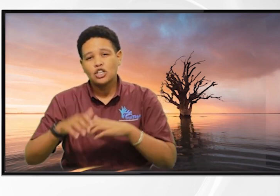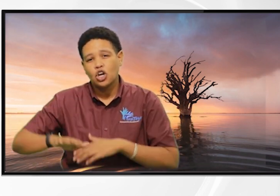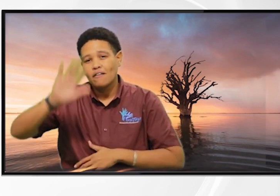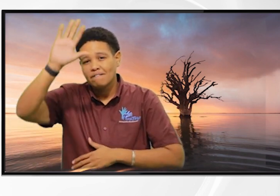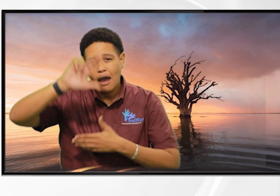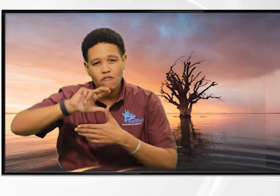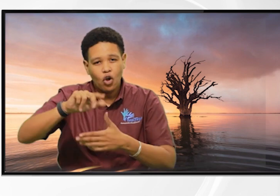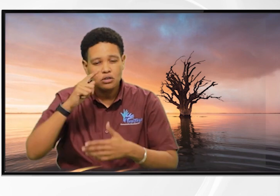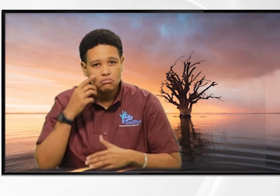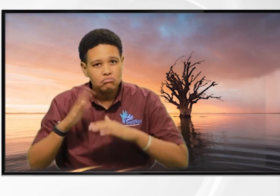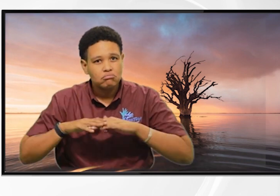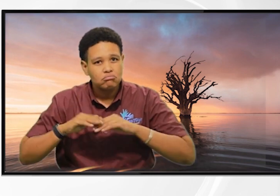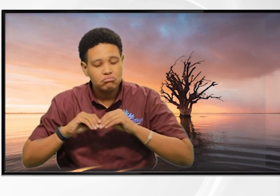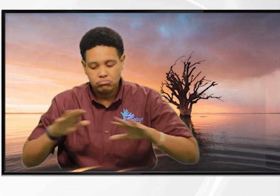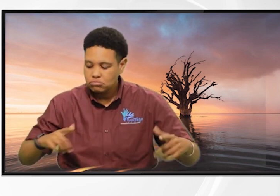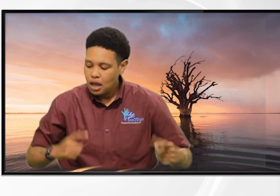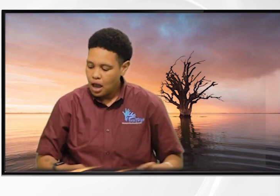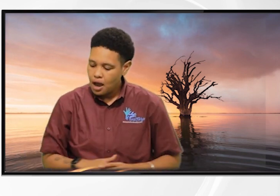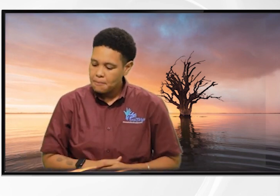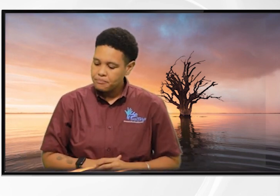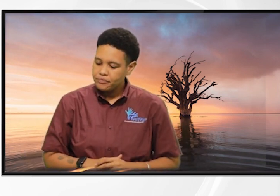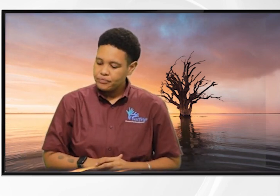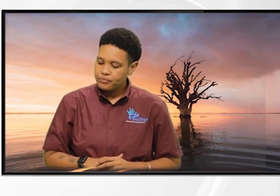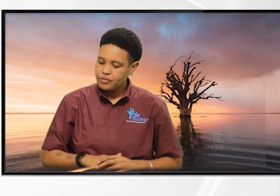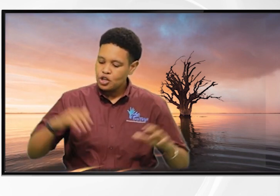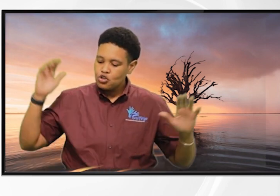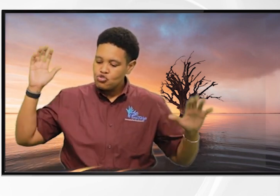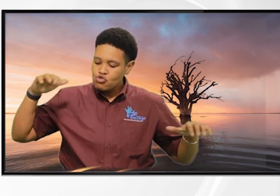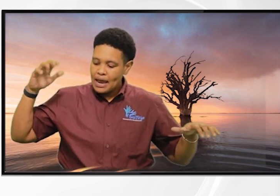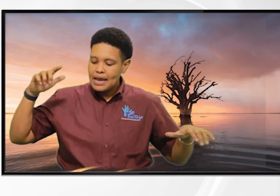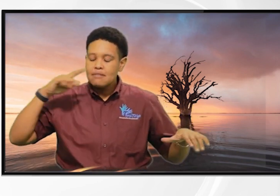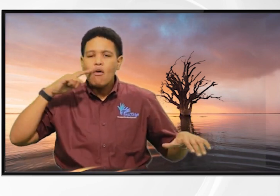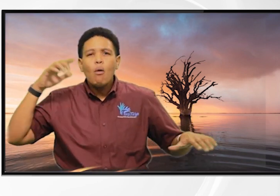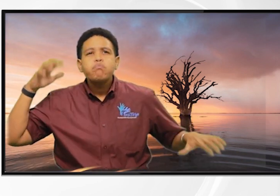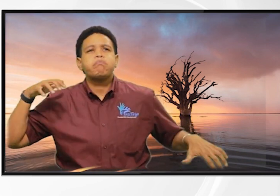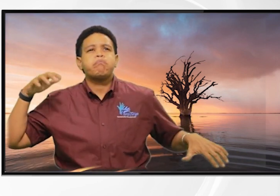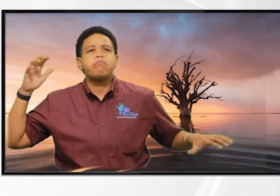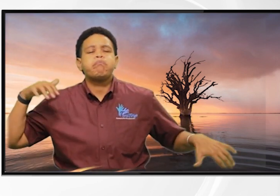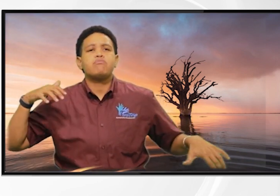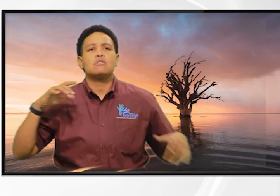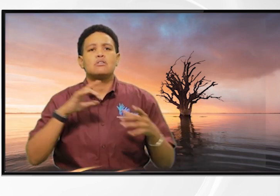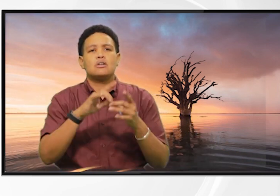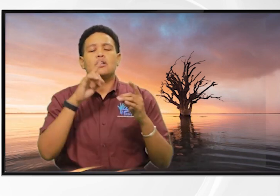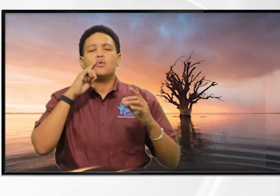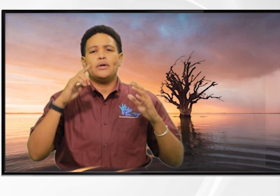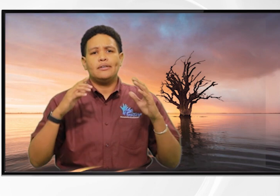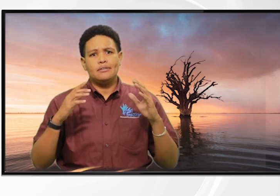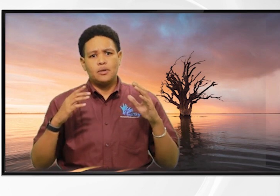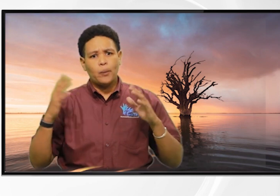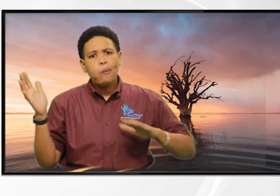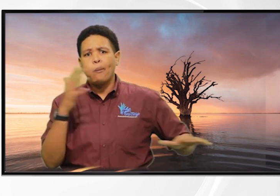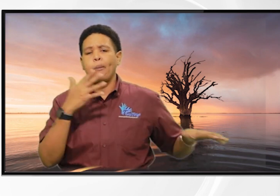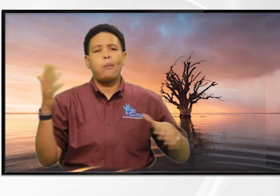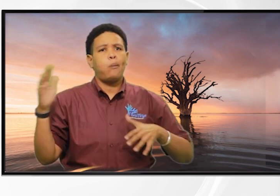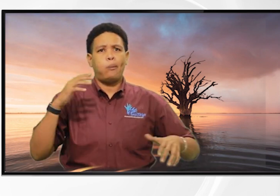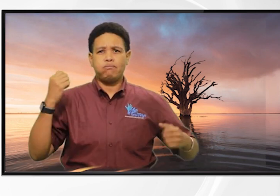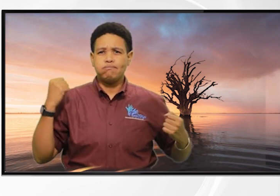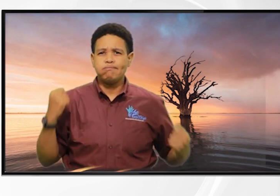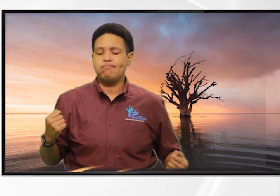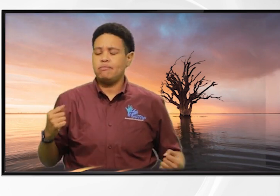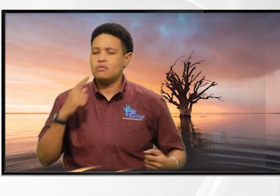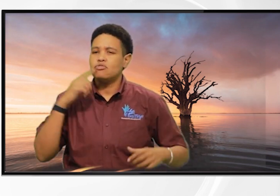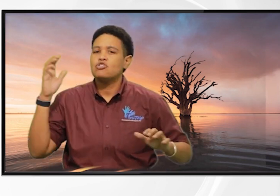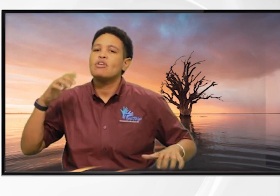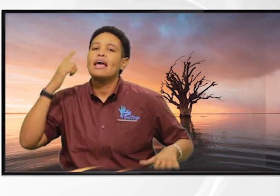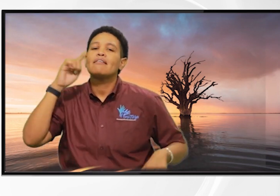5 hurricanes. Rainfall intensity, associated peak wind intensities, mean rainfall